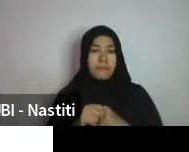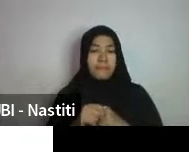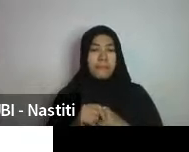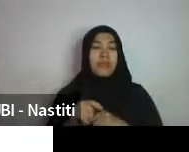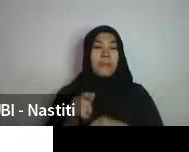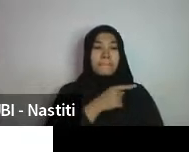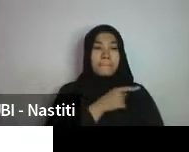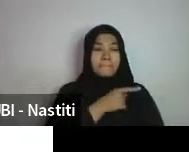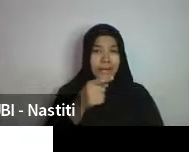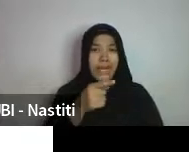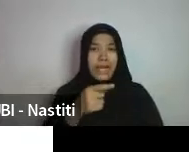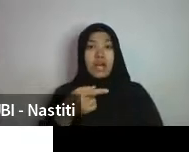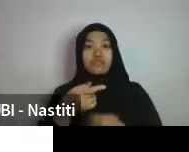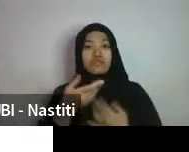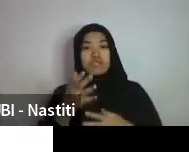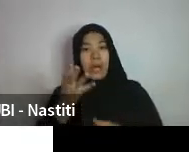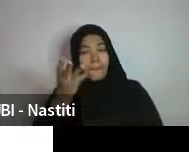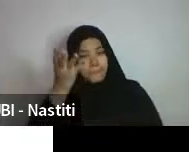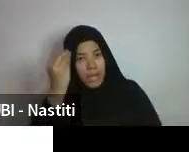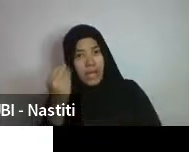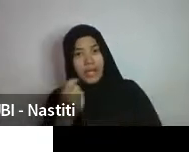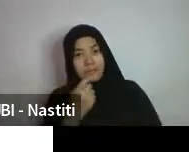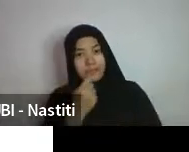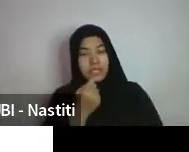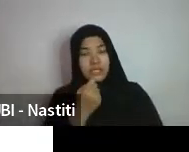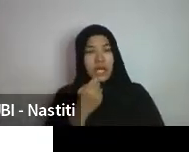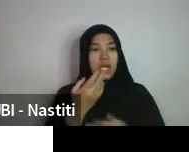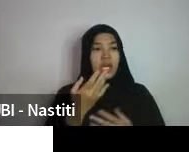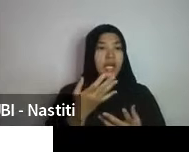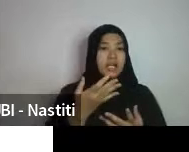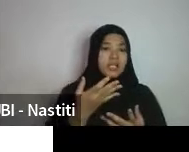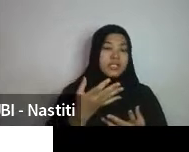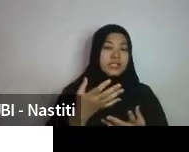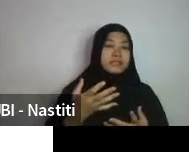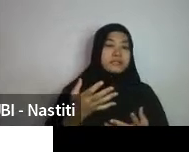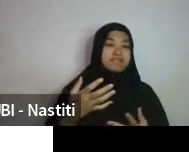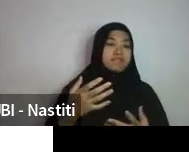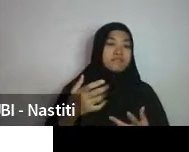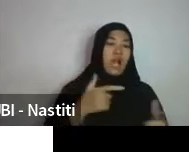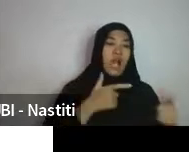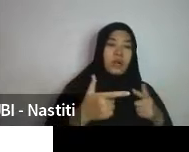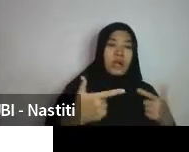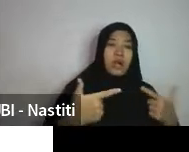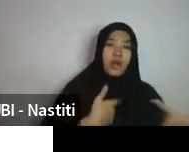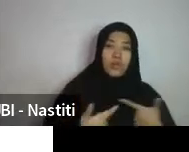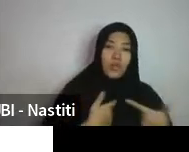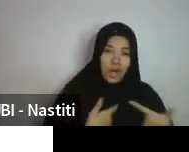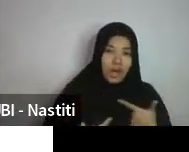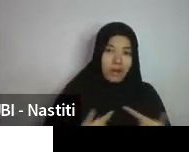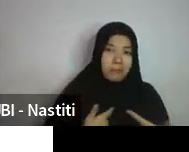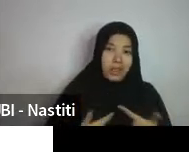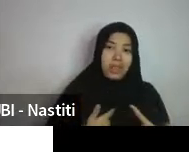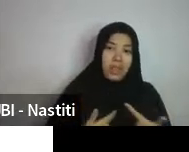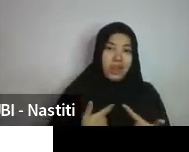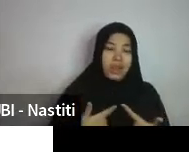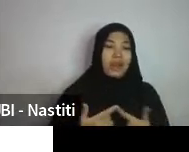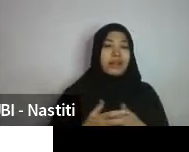again, communication's coming through as an area of where confidence is of a concern.